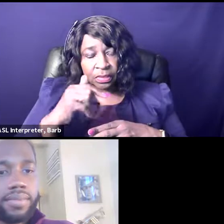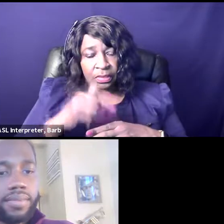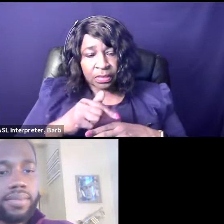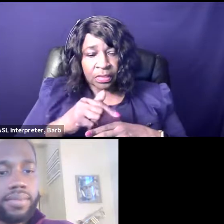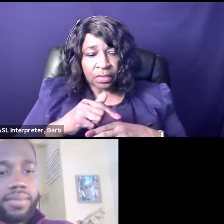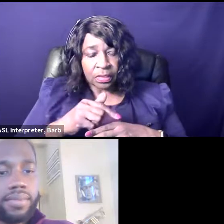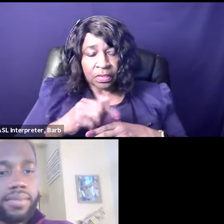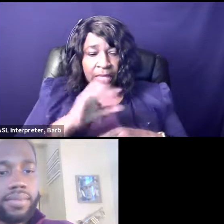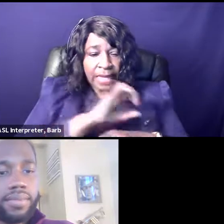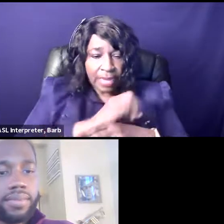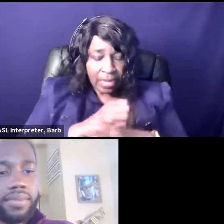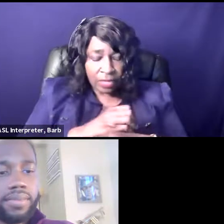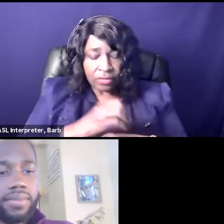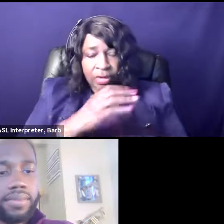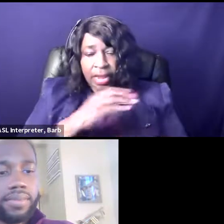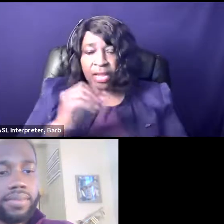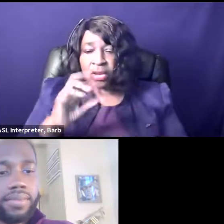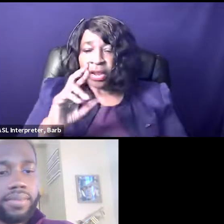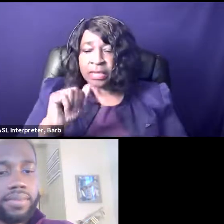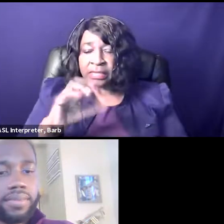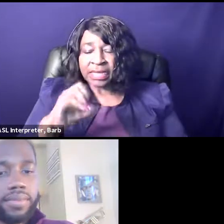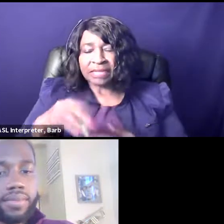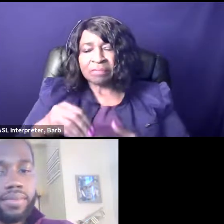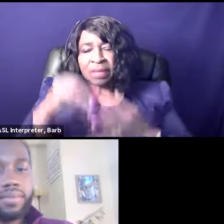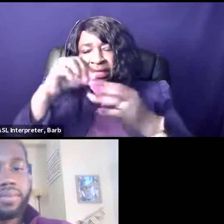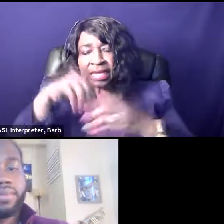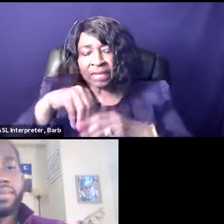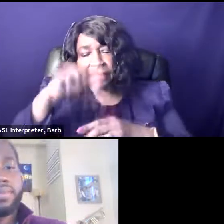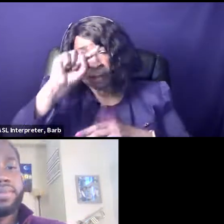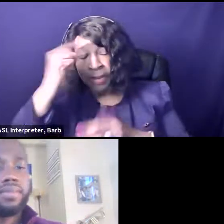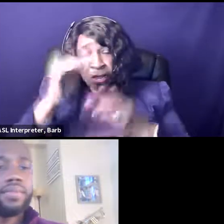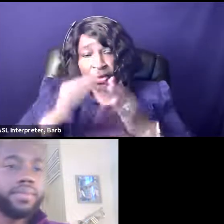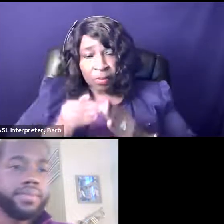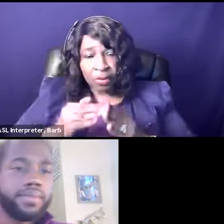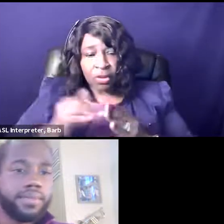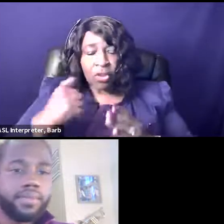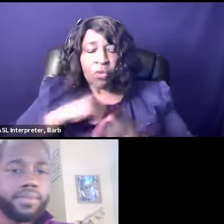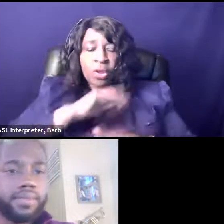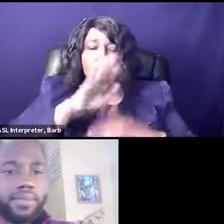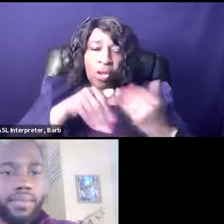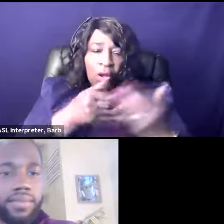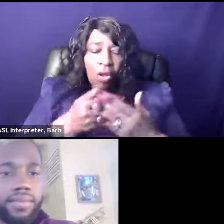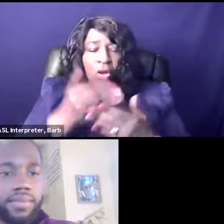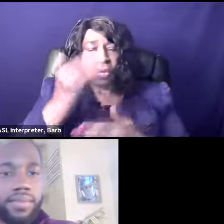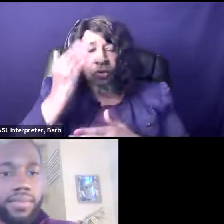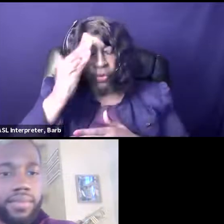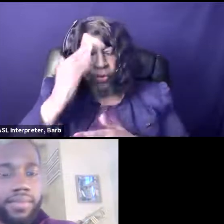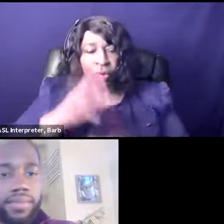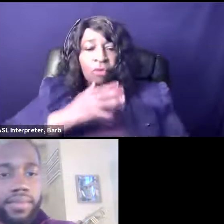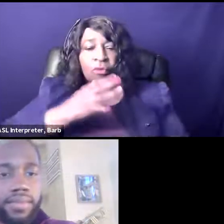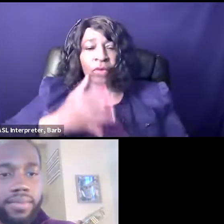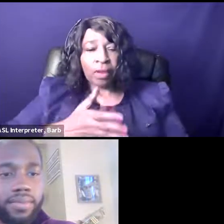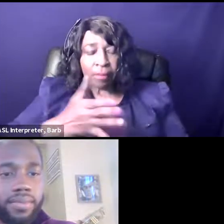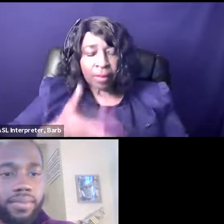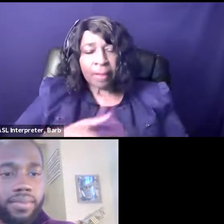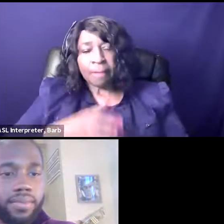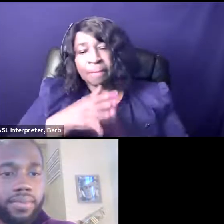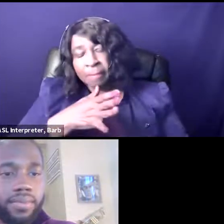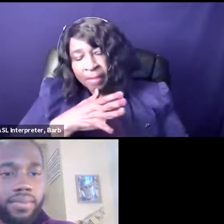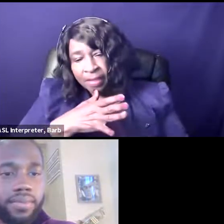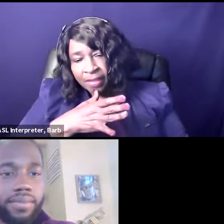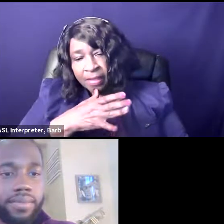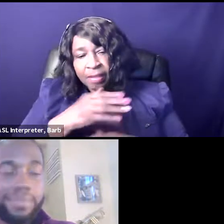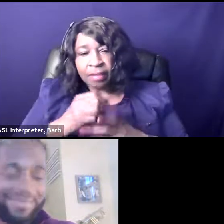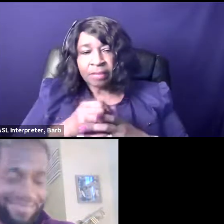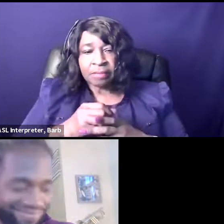And particularly in the Black community. And so, we all know, grandma, mama saying, stay in or